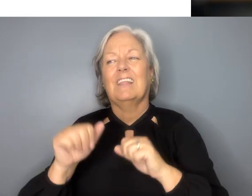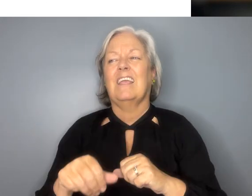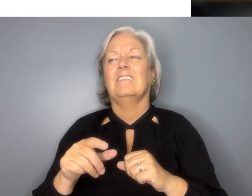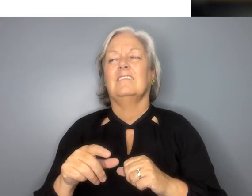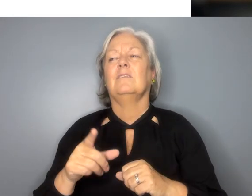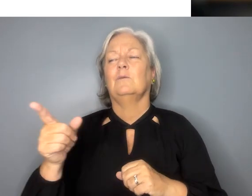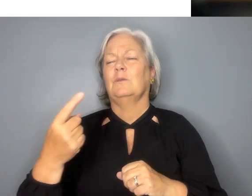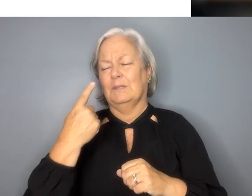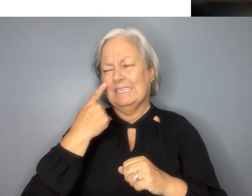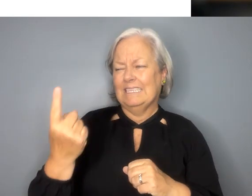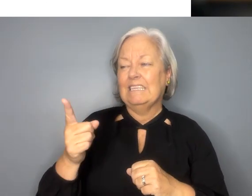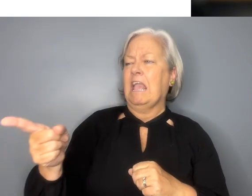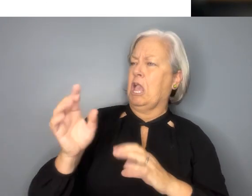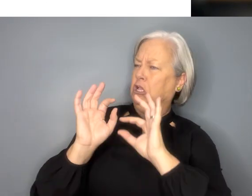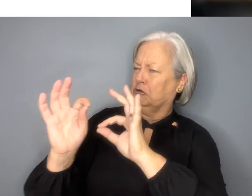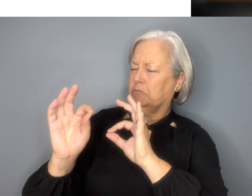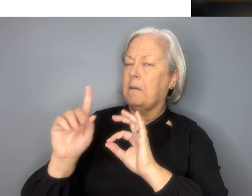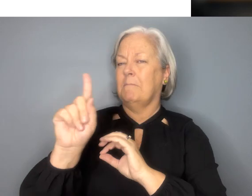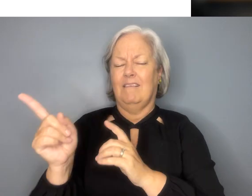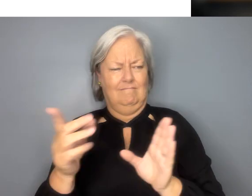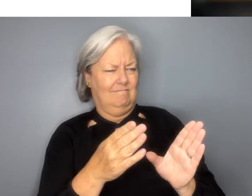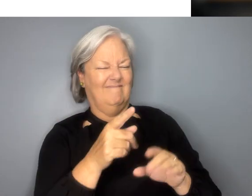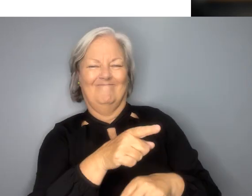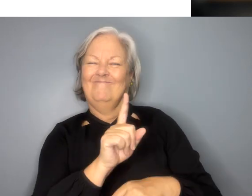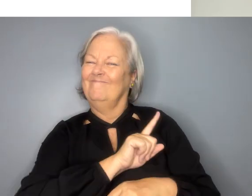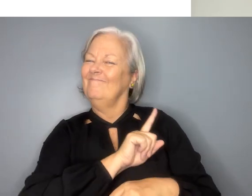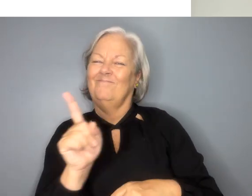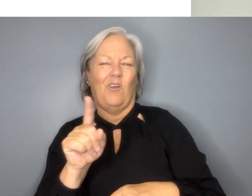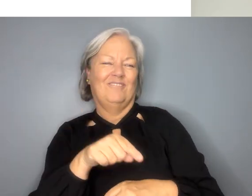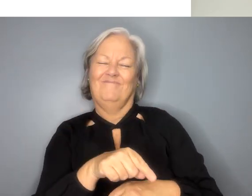short answer to what you've seen work and what you've seen that hasn't worked.